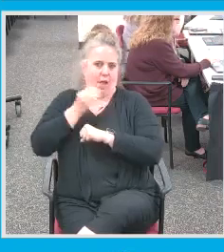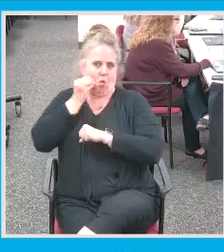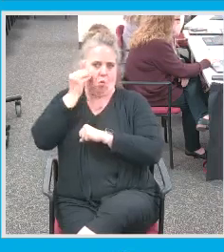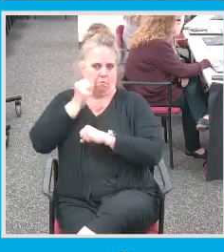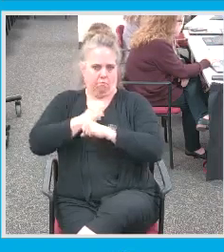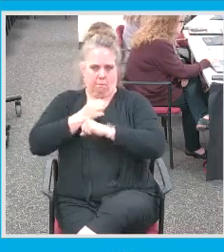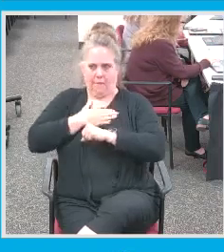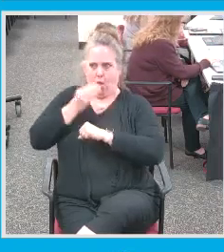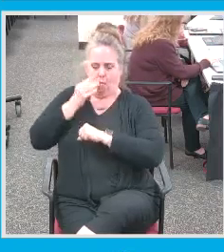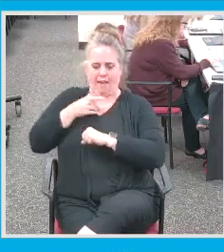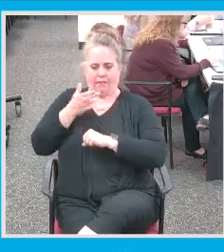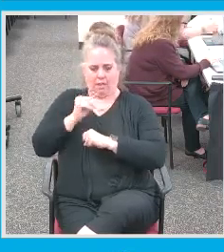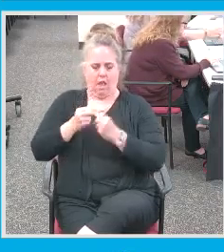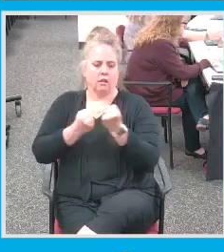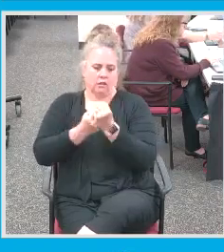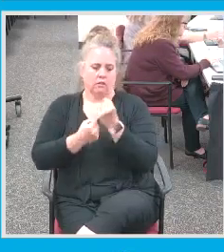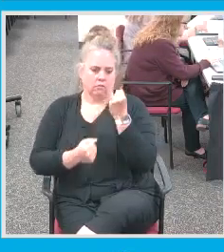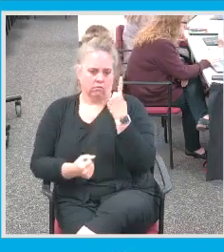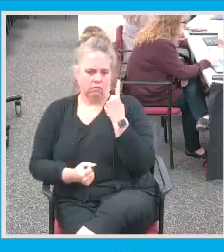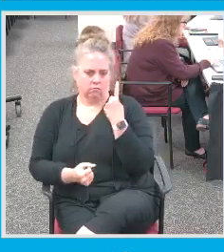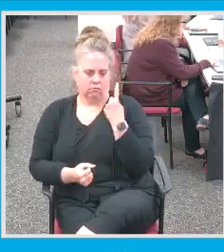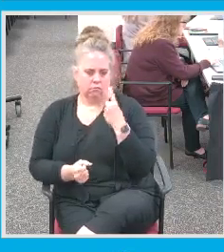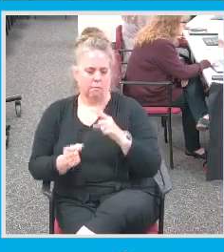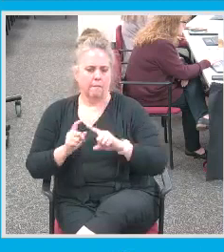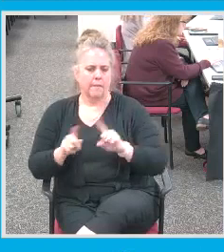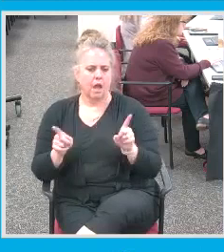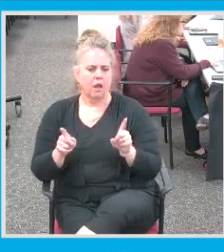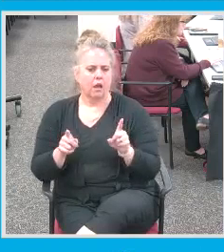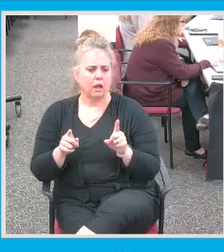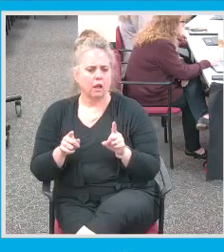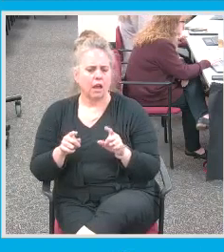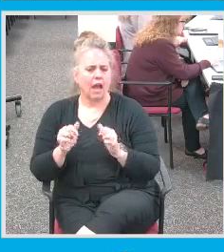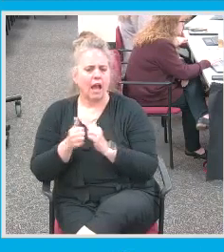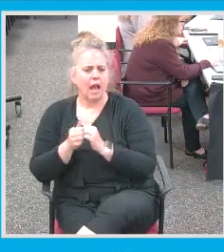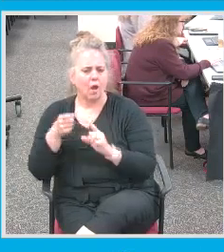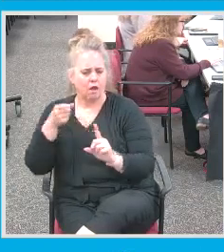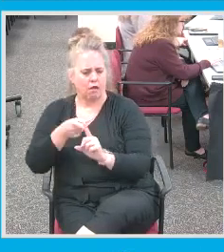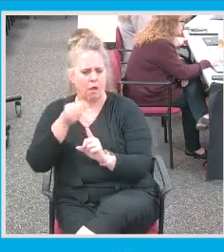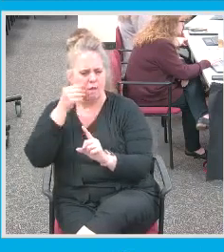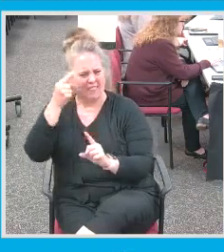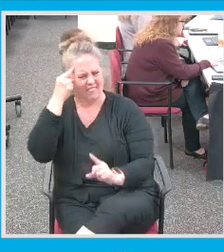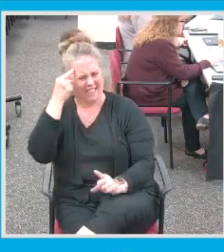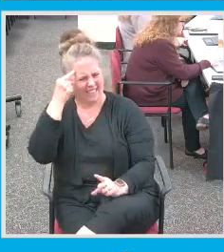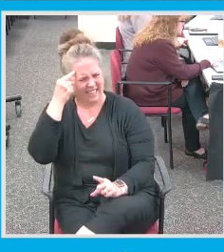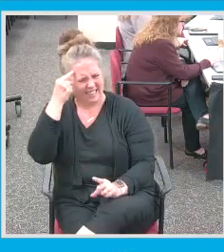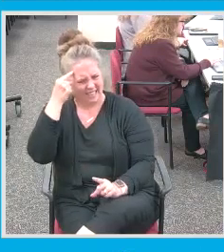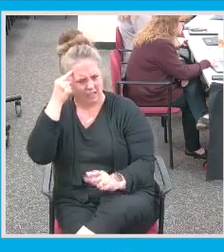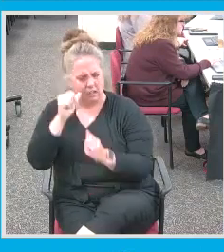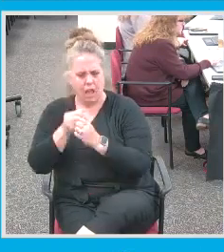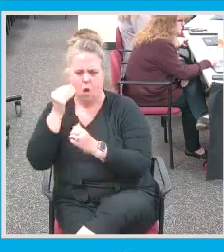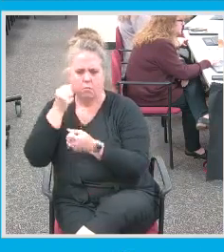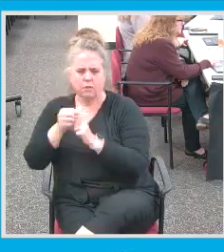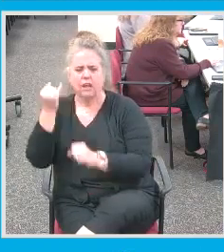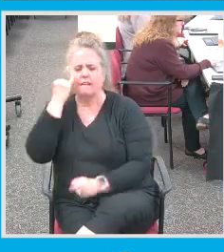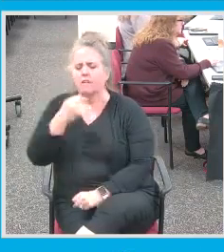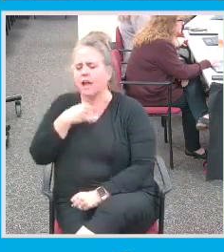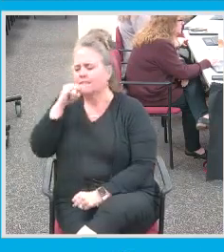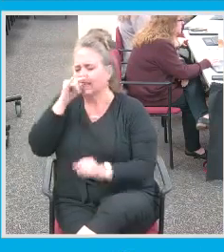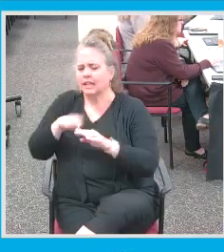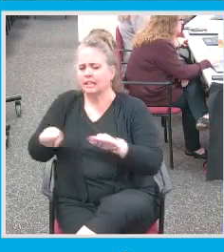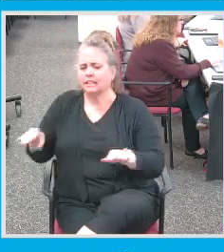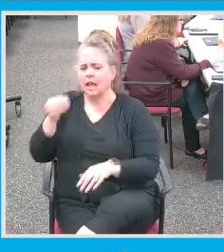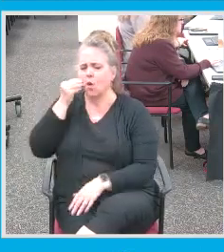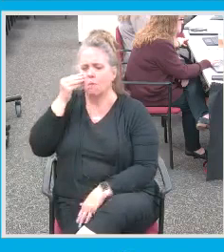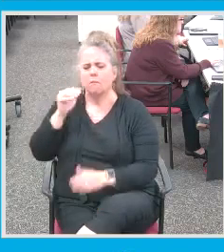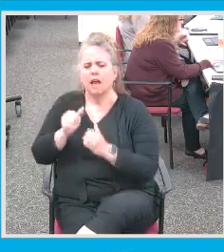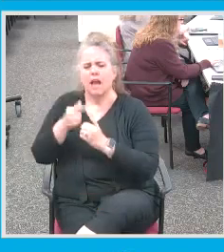think about all of the things that you do to create safety in your homes, especially when you have a kid in your home. We put those little things and the